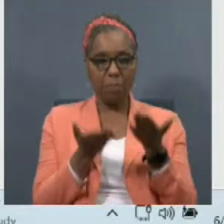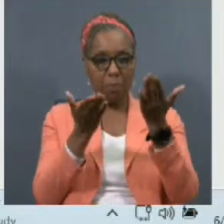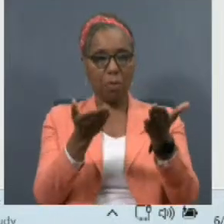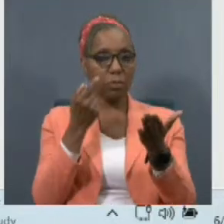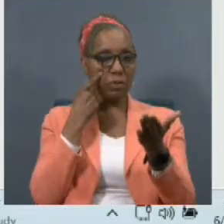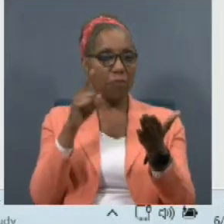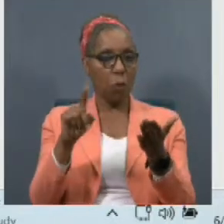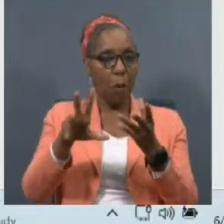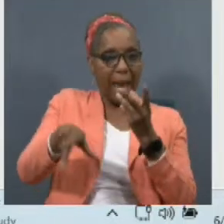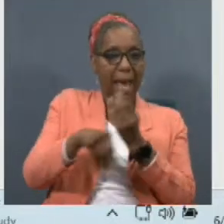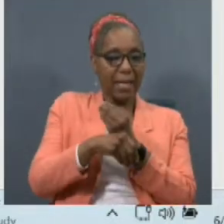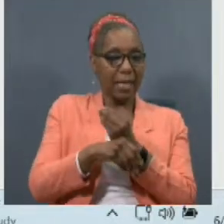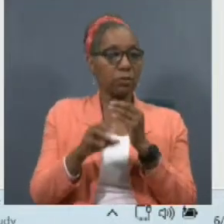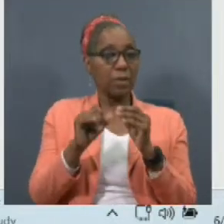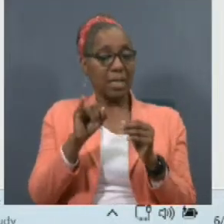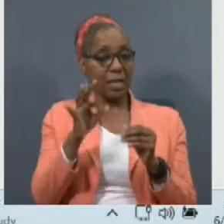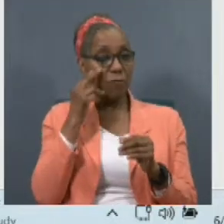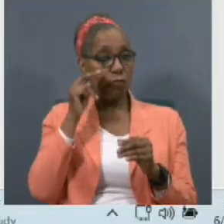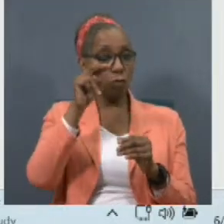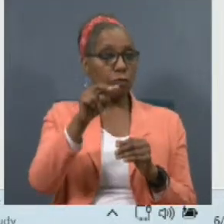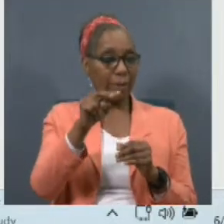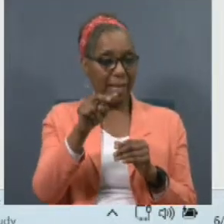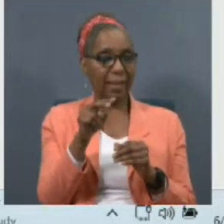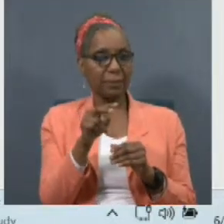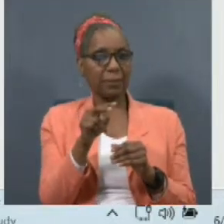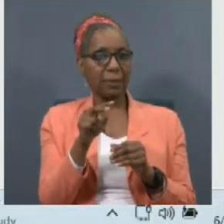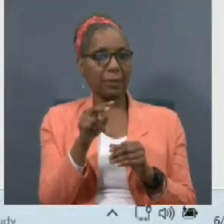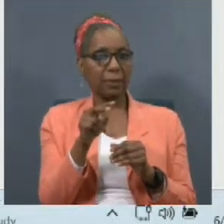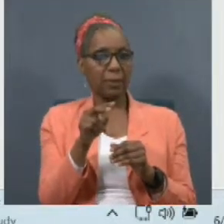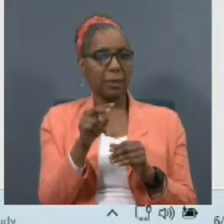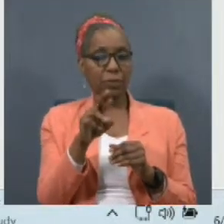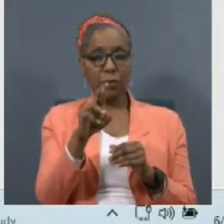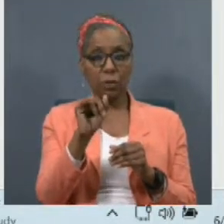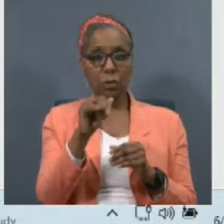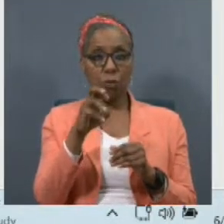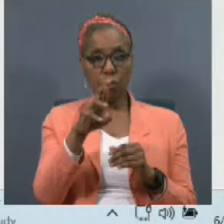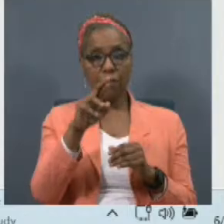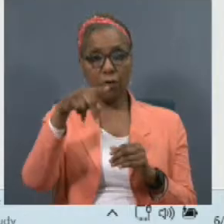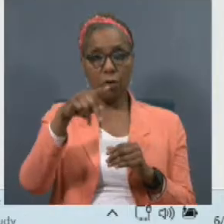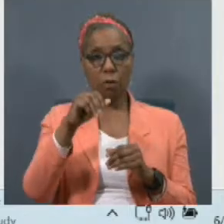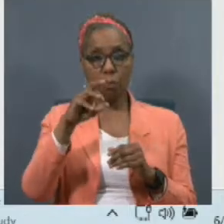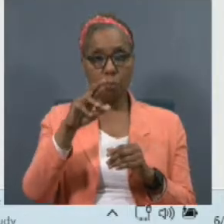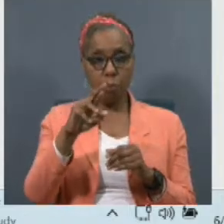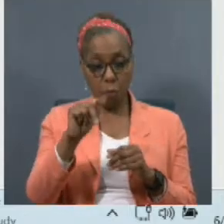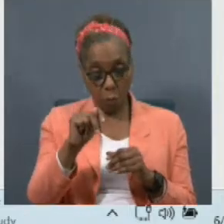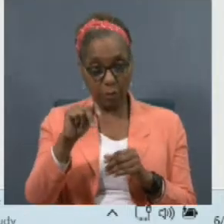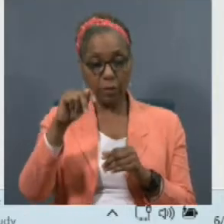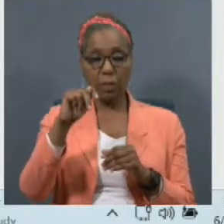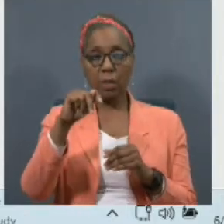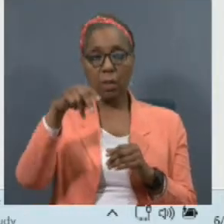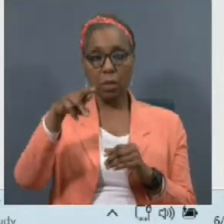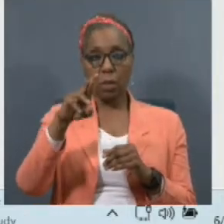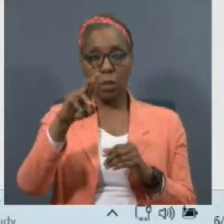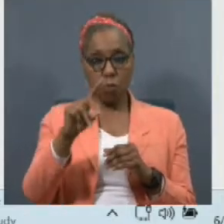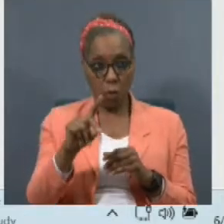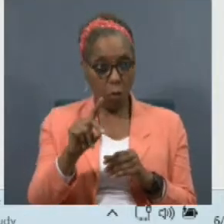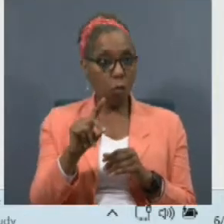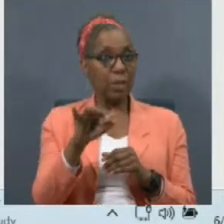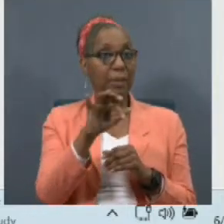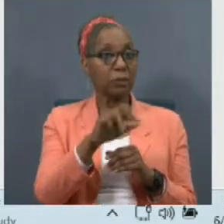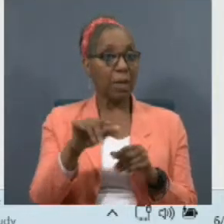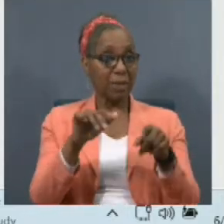be annexed. If you look at the Riverport Road and go right where it's spelled